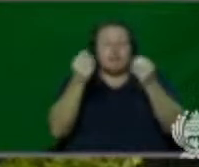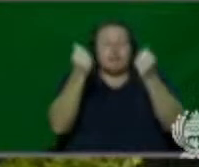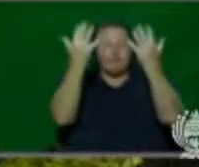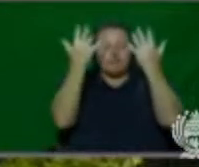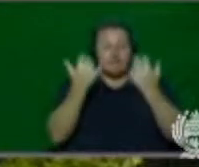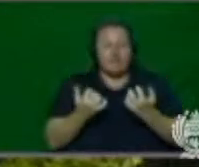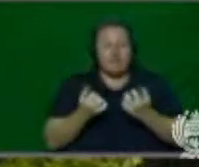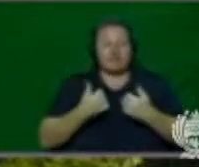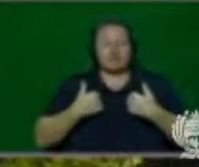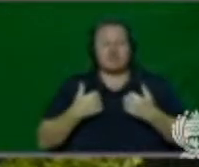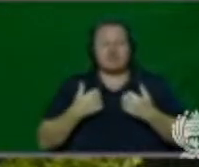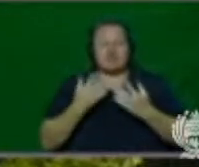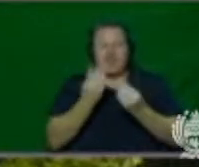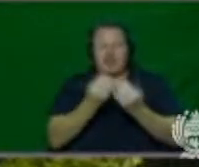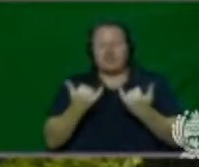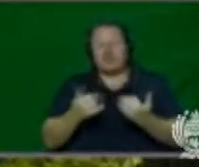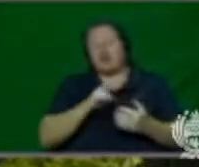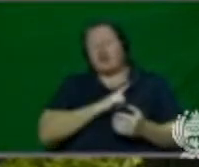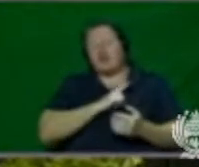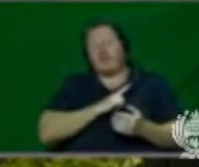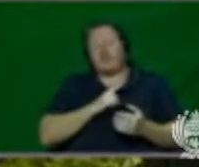apologize because there were a bit of,